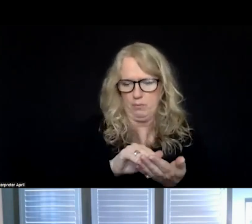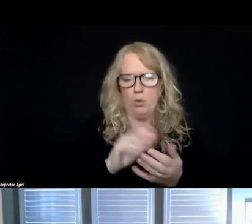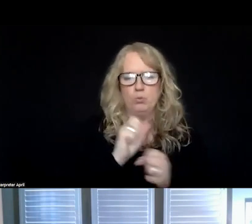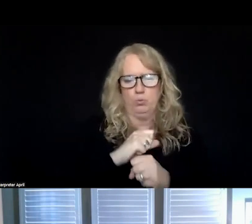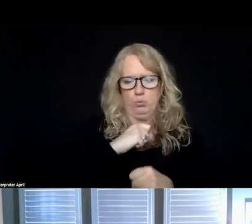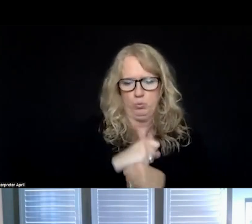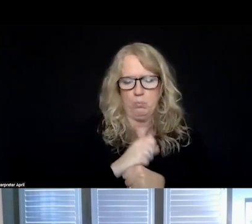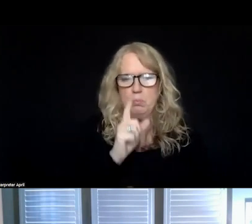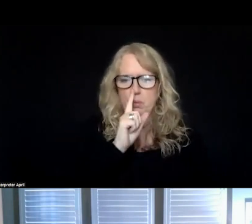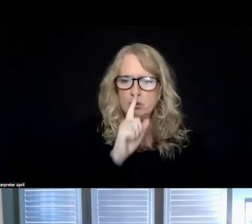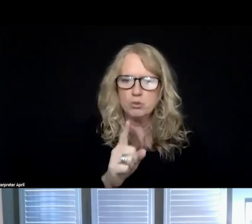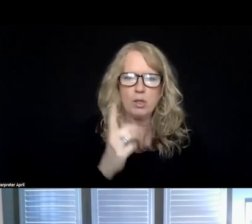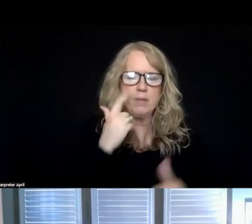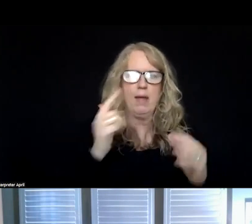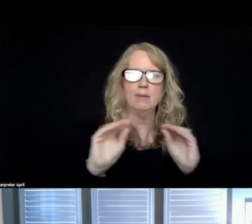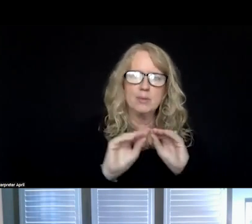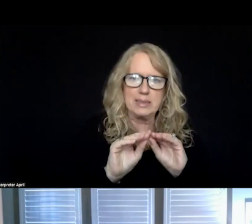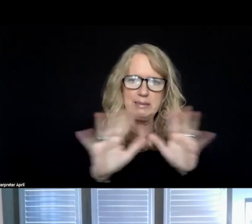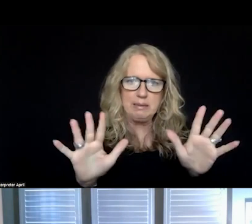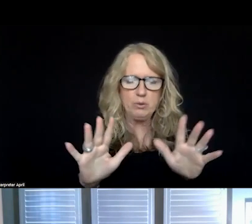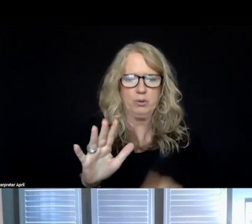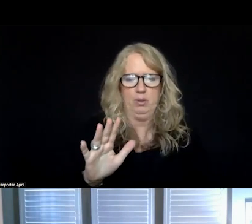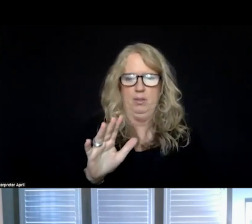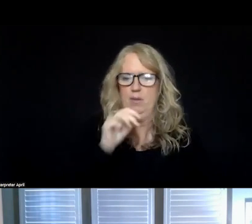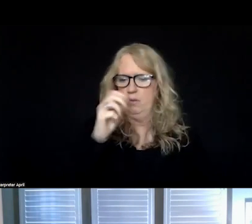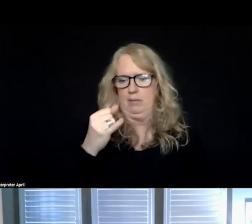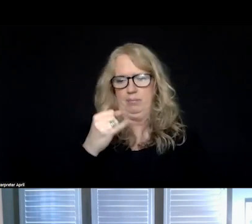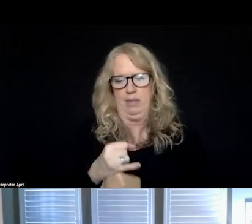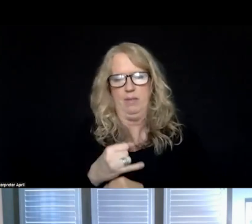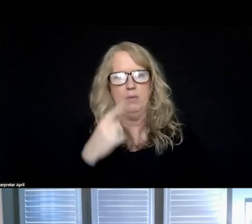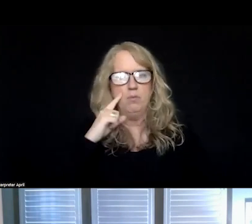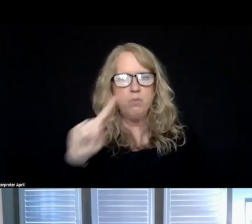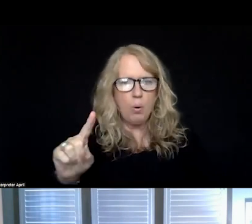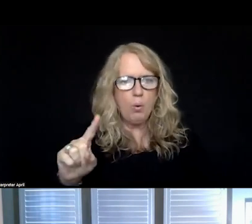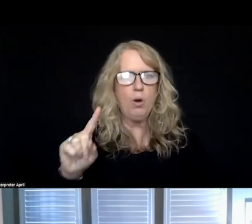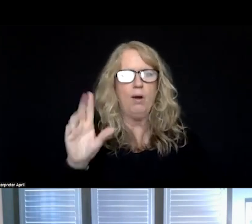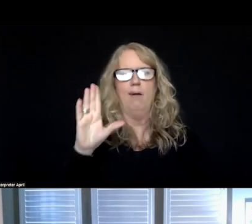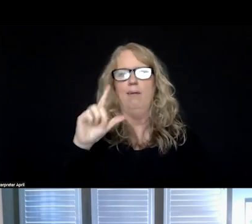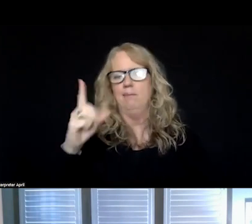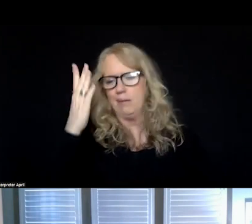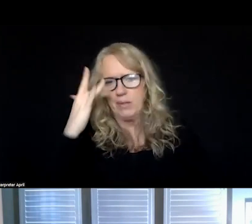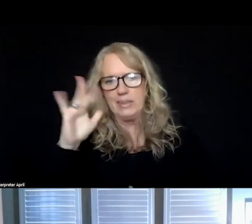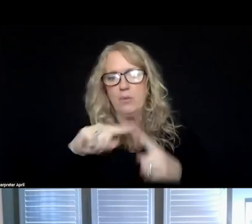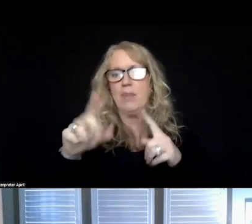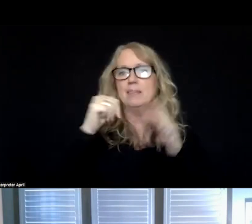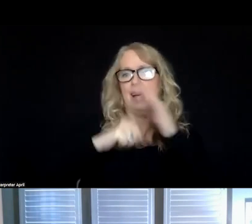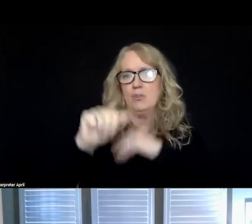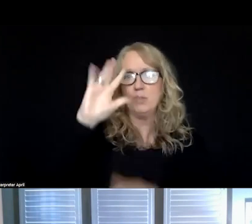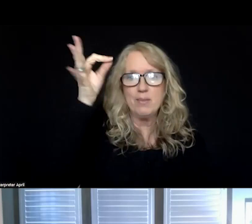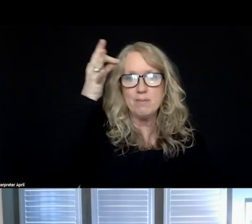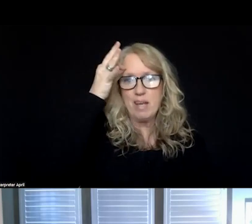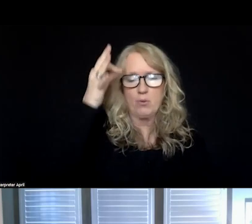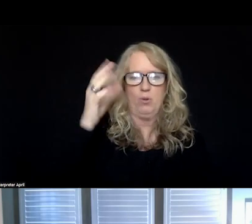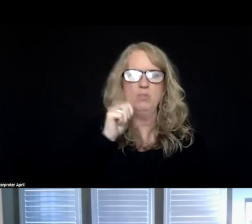sure that it was clear that they are not institutions for mental diseases as in federal statute. And that was so that they would not